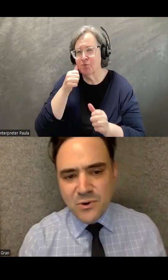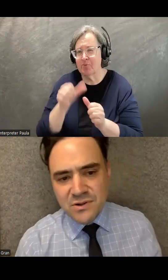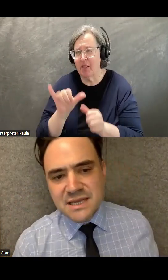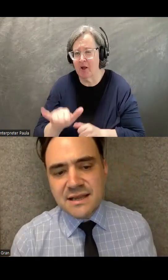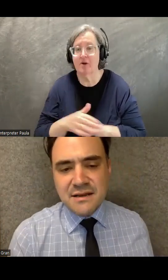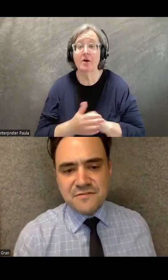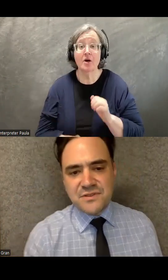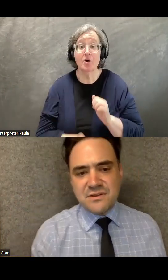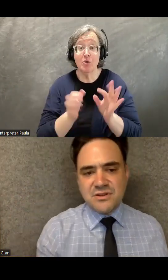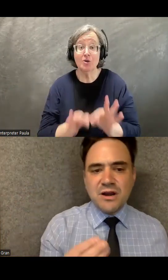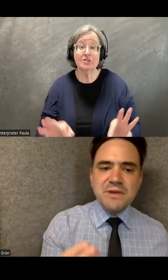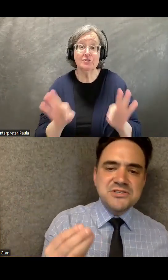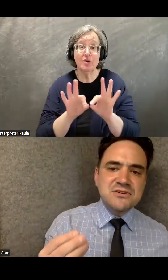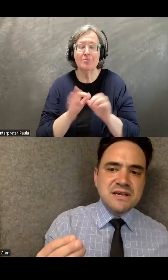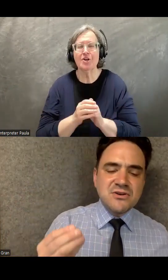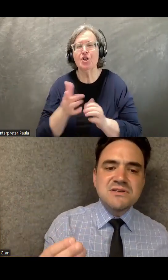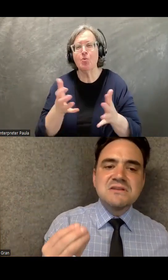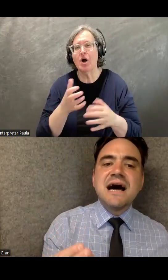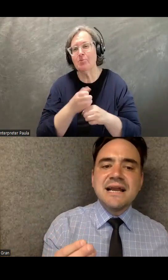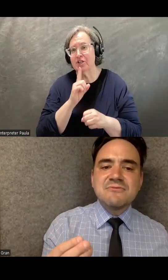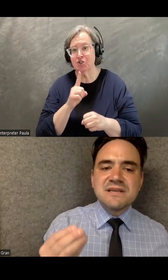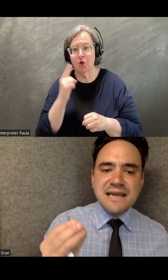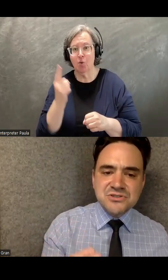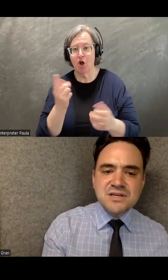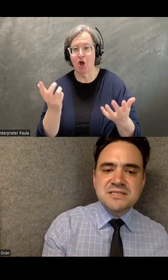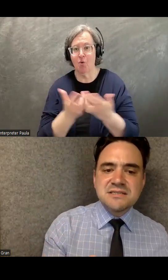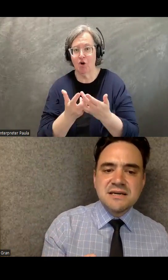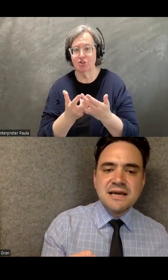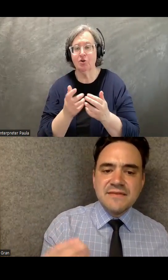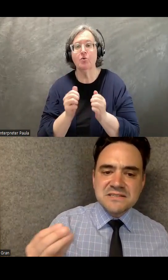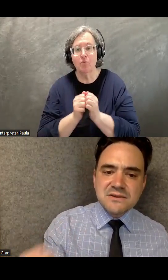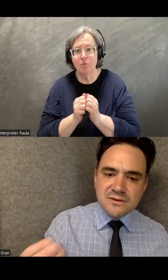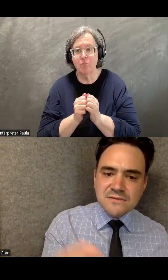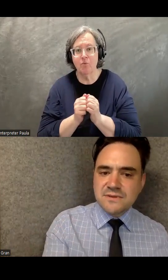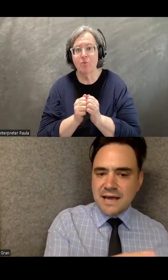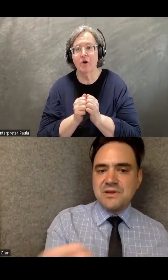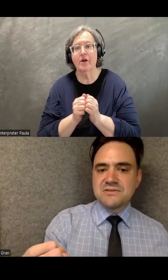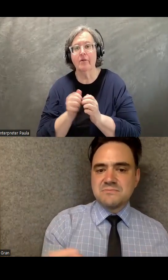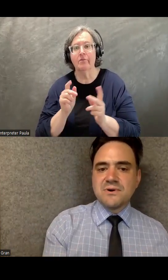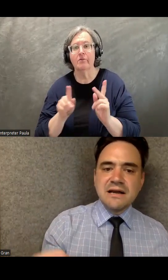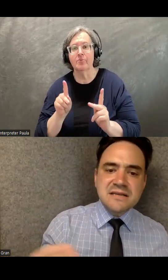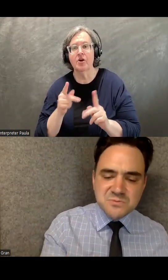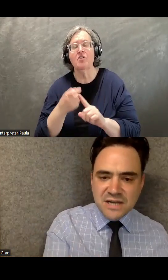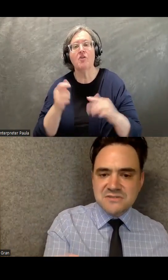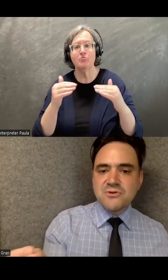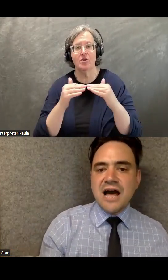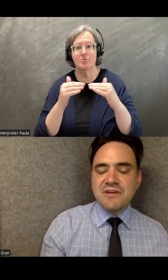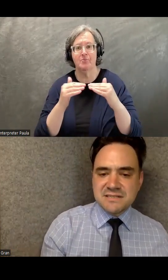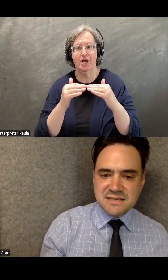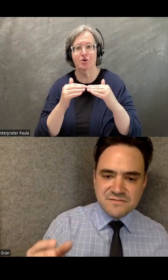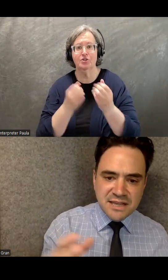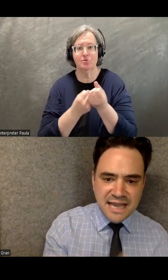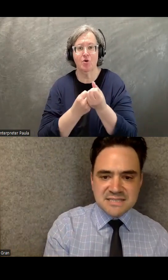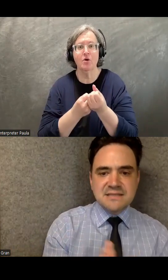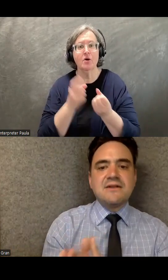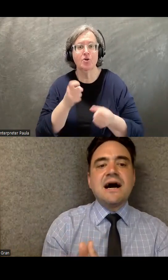most importantly, you want to make sure that you're always aligning with the interests, and that's learned through that peer support and expressed through